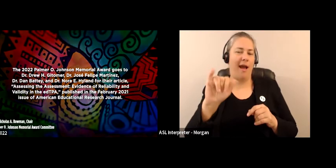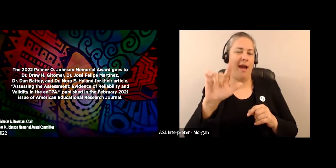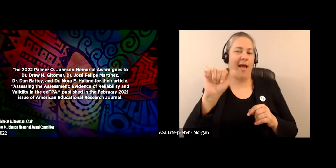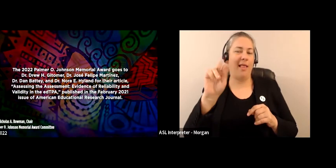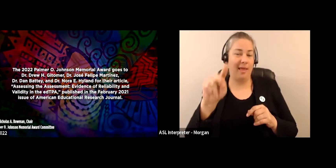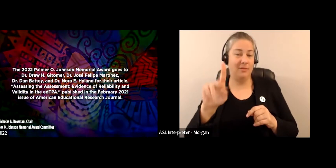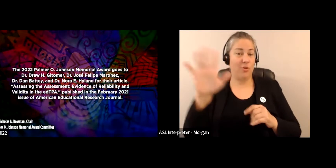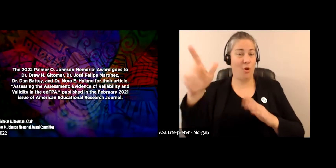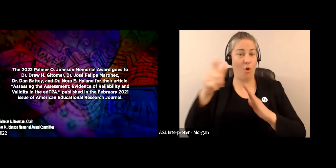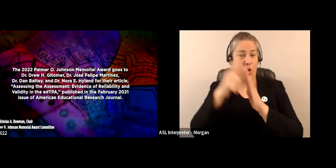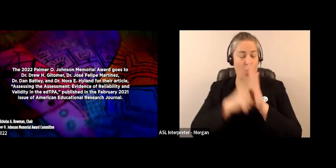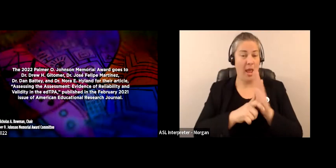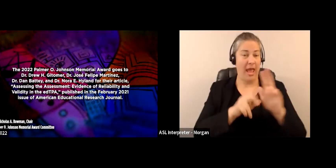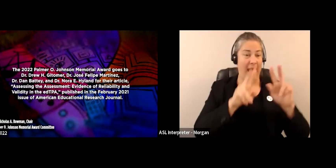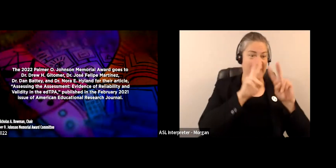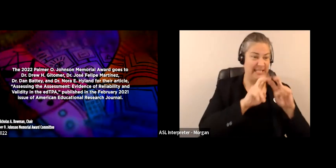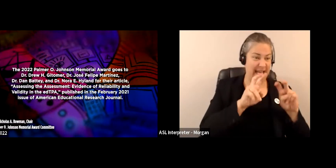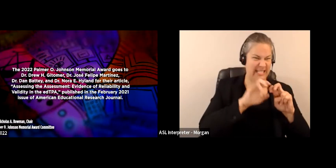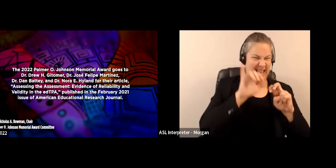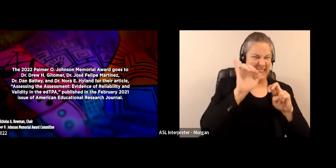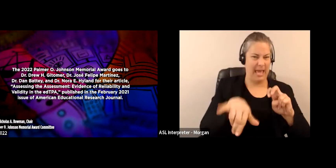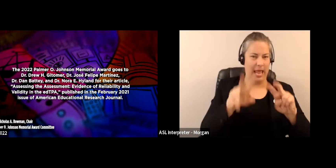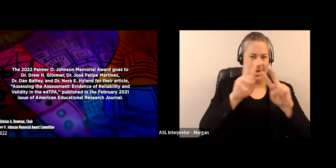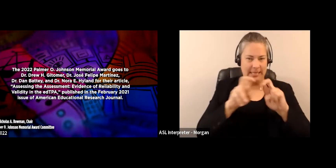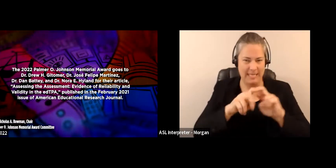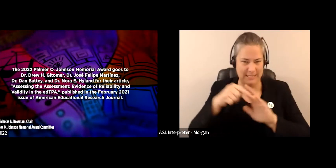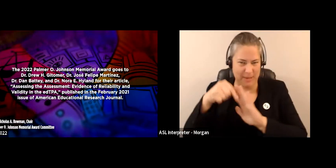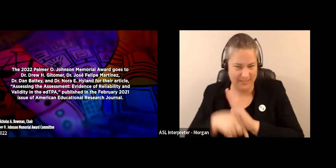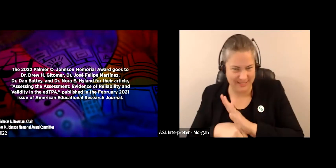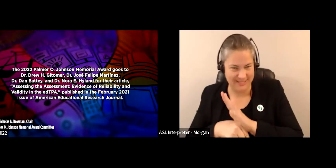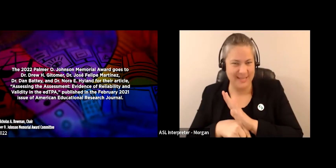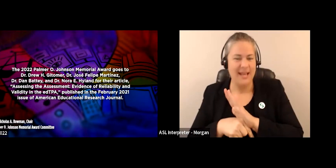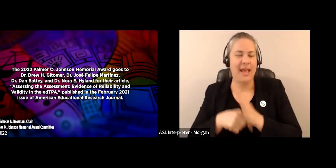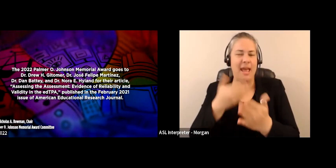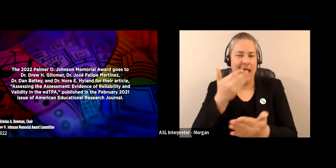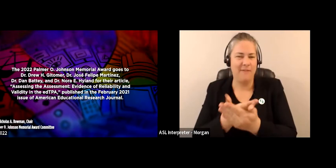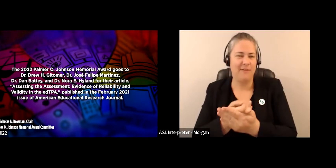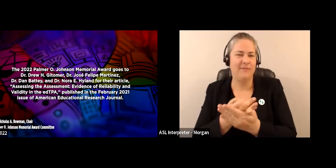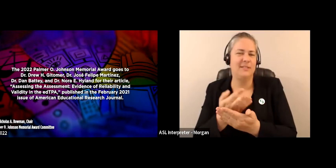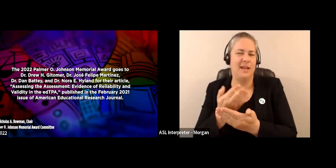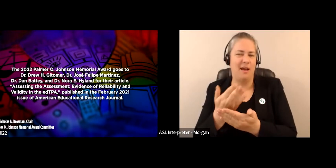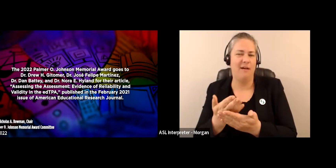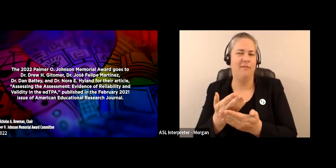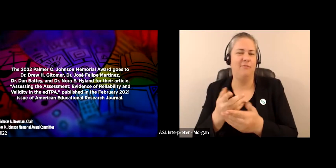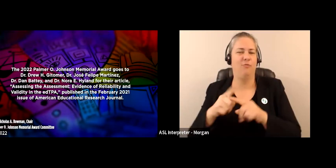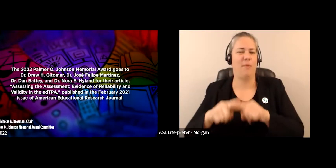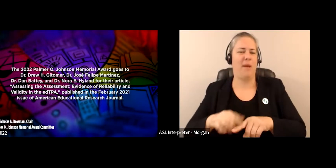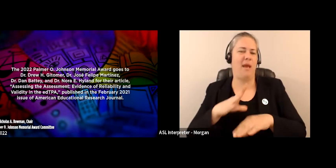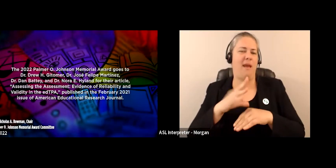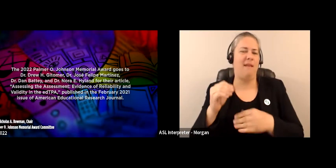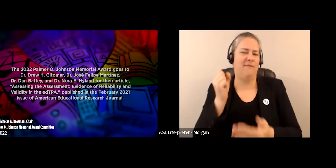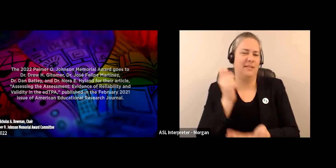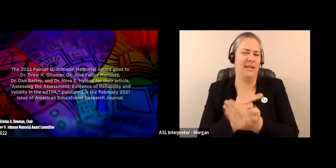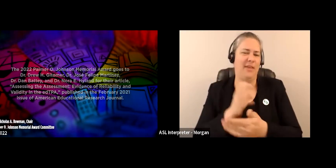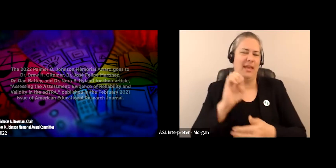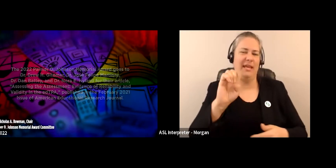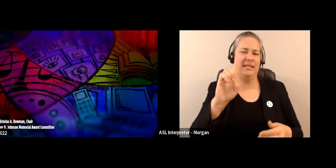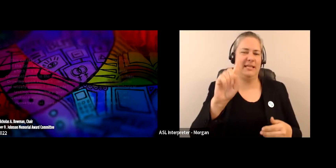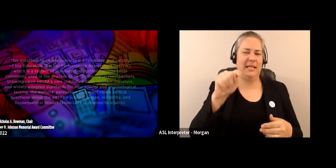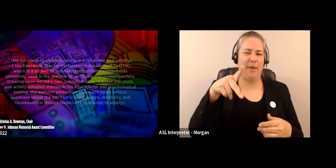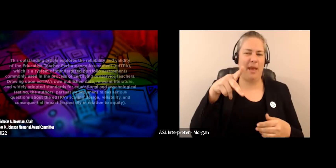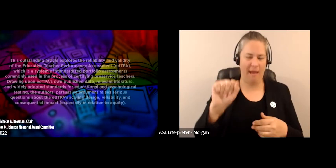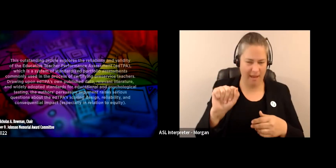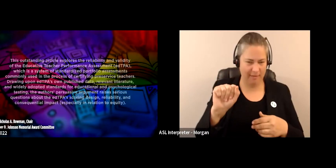Evidence of Reliability and Validity in the EdTPA, published in the February 2021 issue of American Educational Research